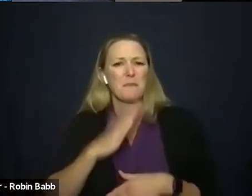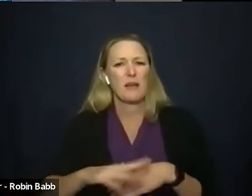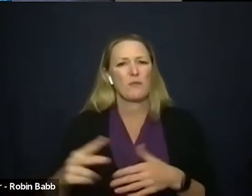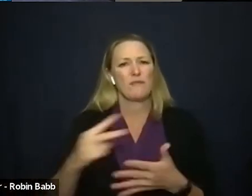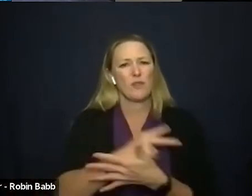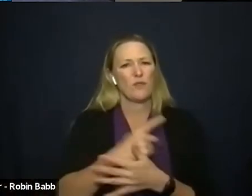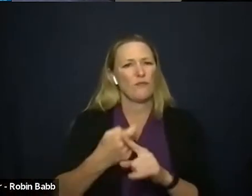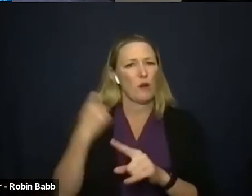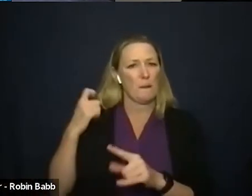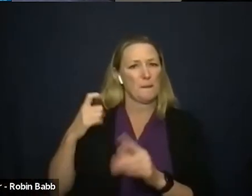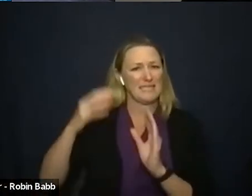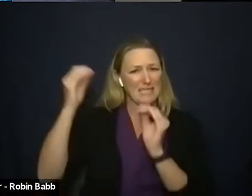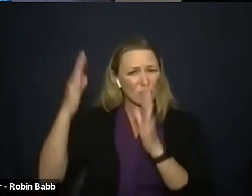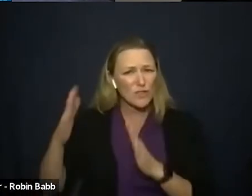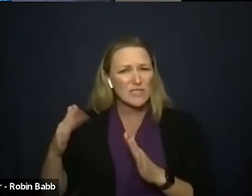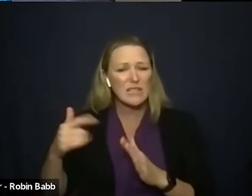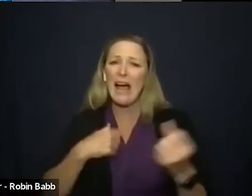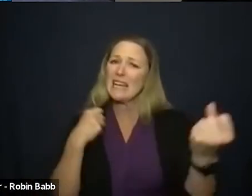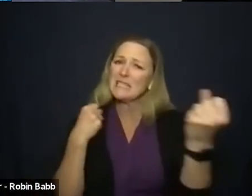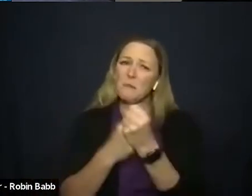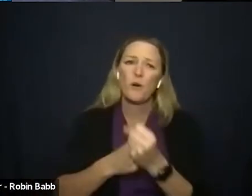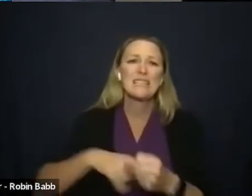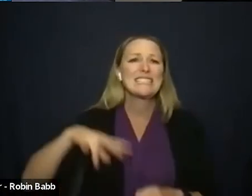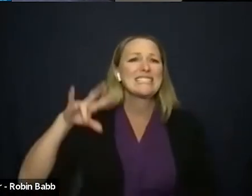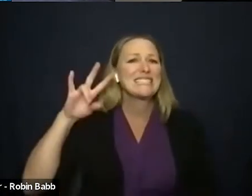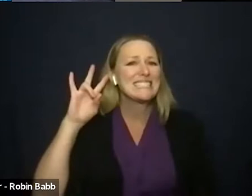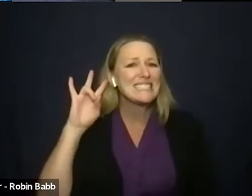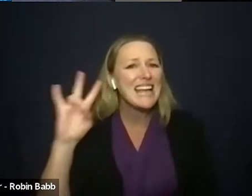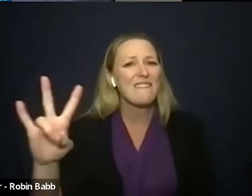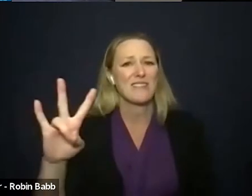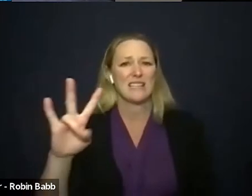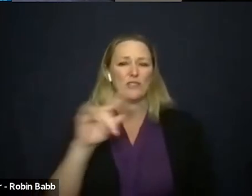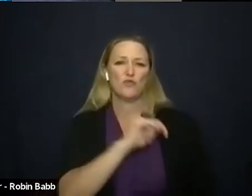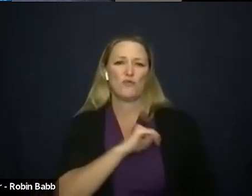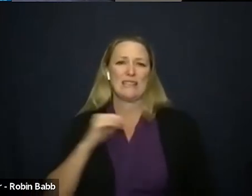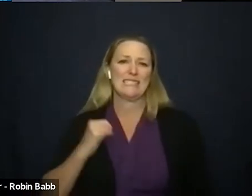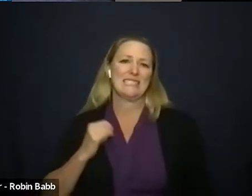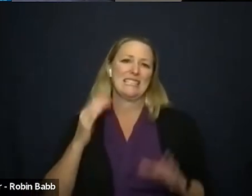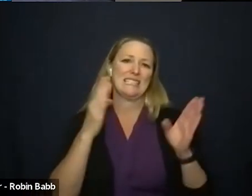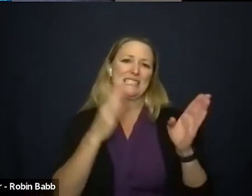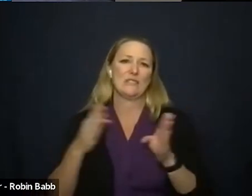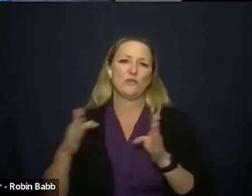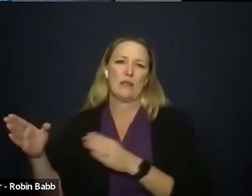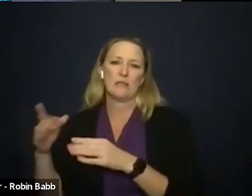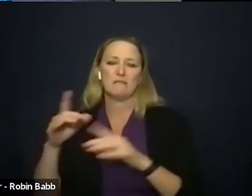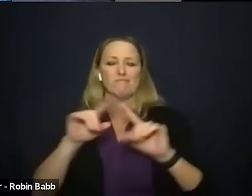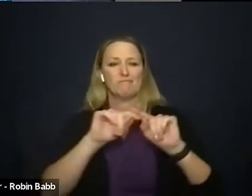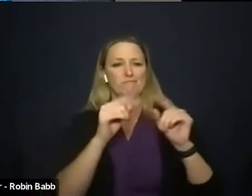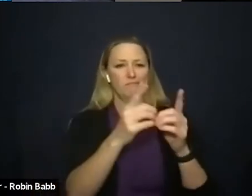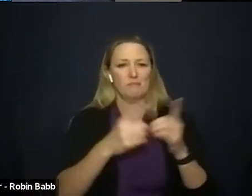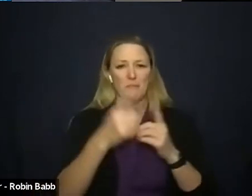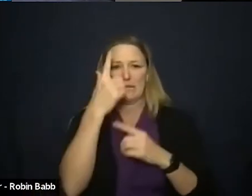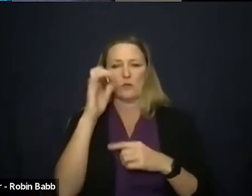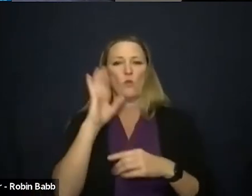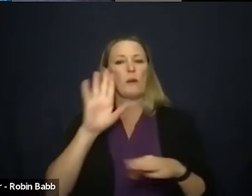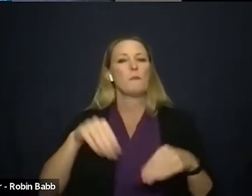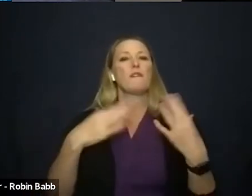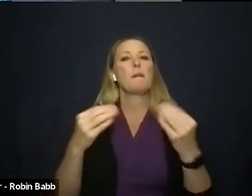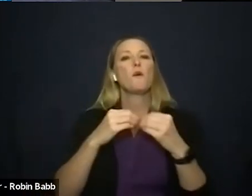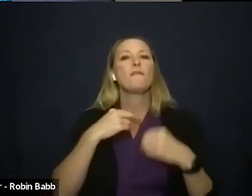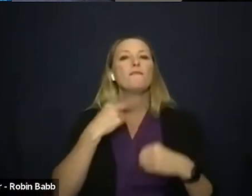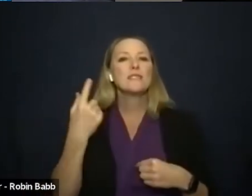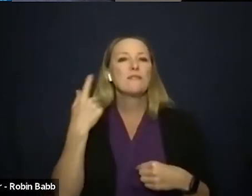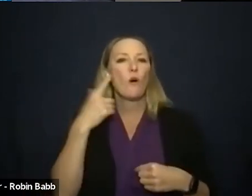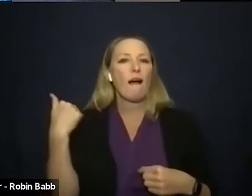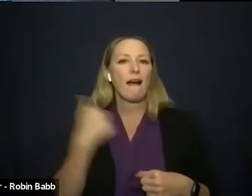teachers i support the seven trustee district as it will give teachers more of a voice because right now we're not at the table because we've been given a